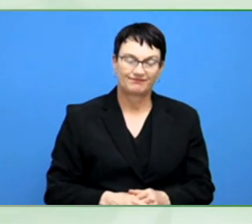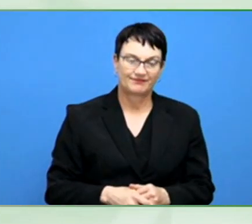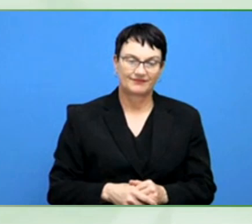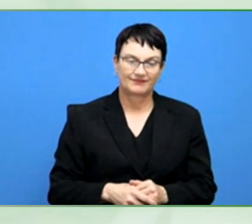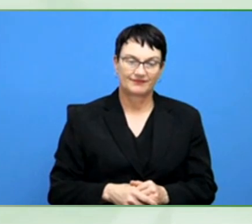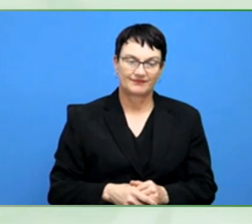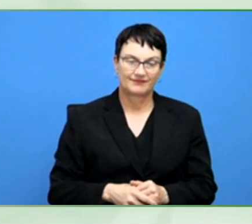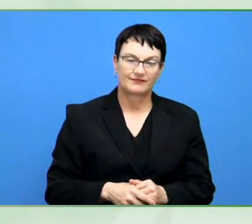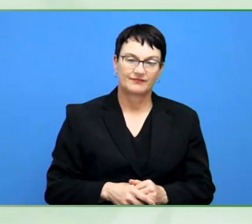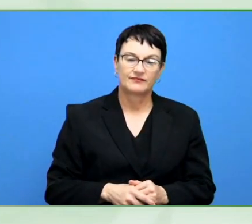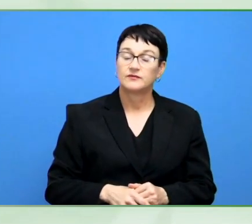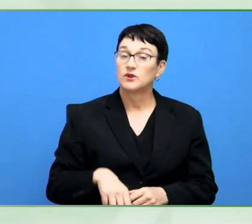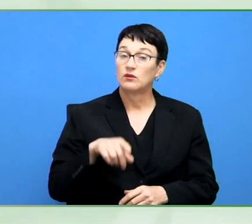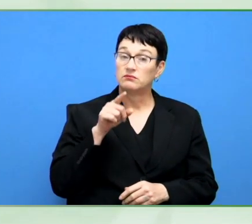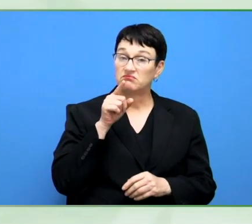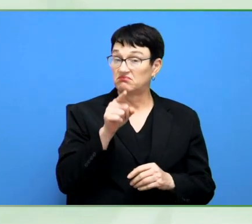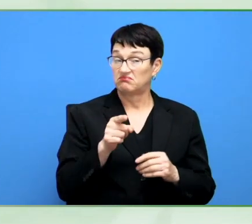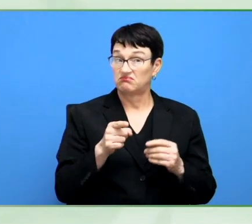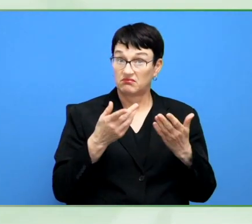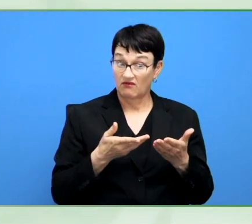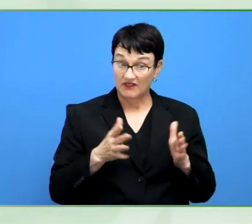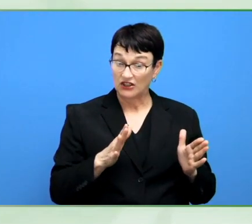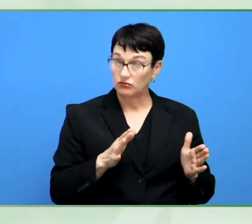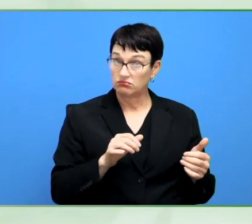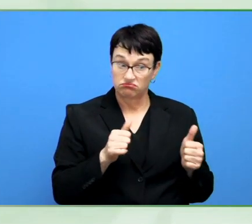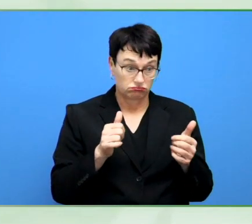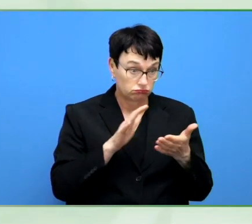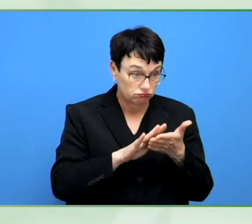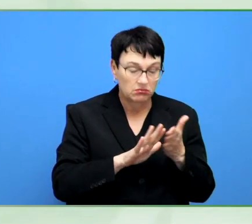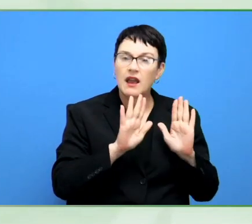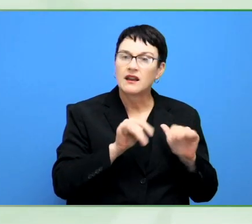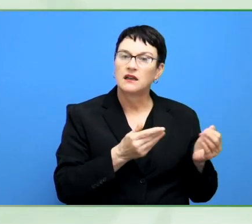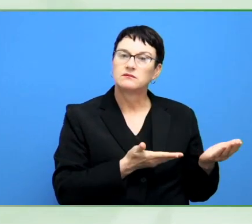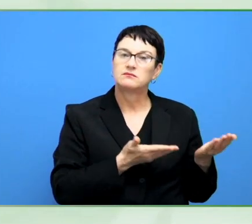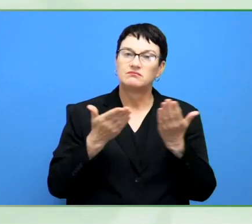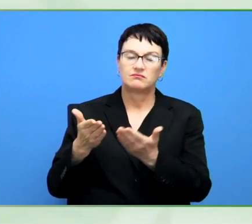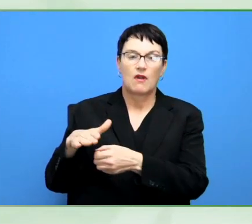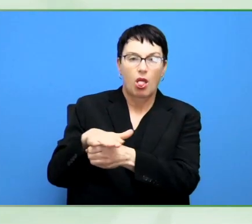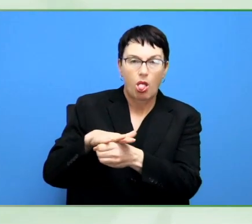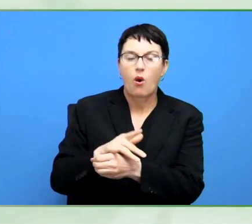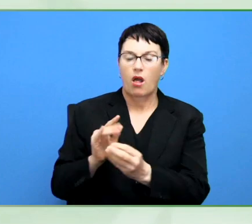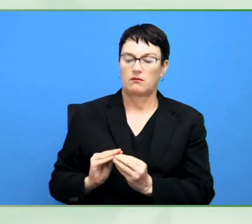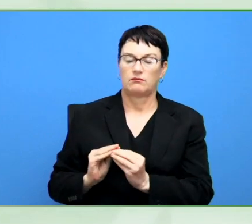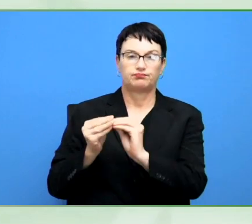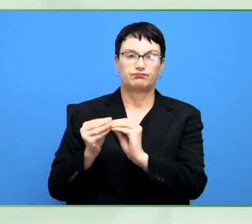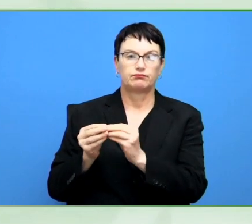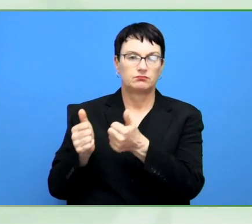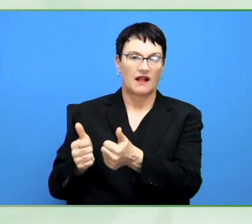again, they can be sent back to the local place to be produced locally. Okay. Yeah. Okay,